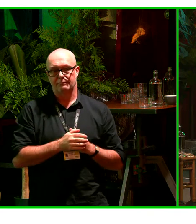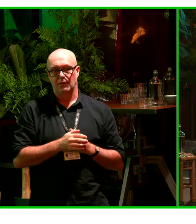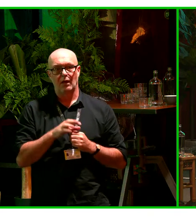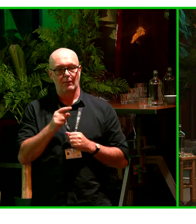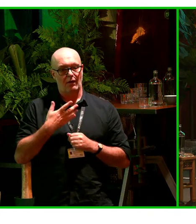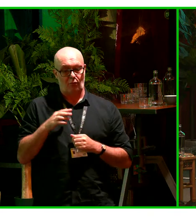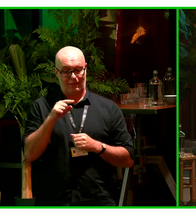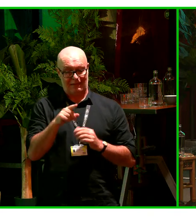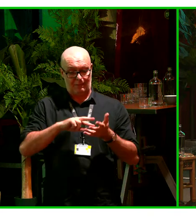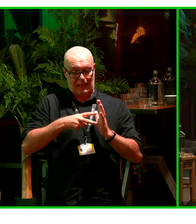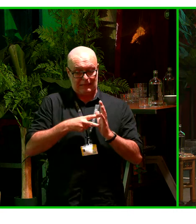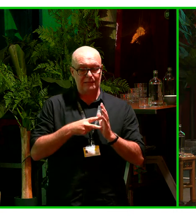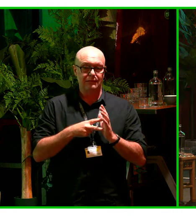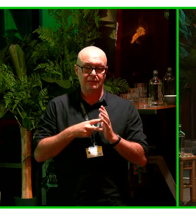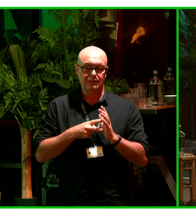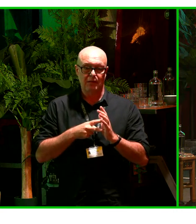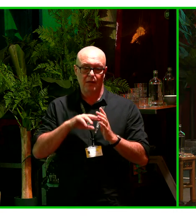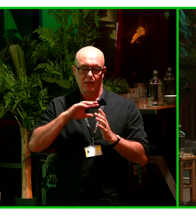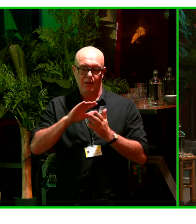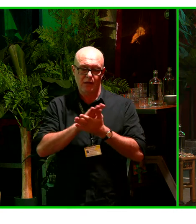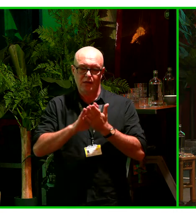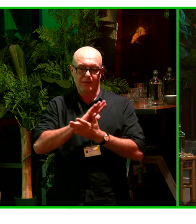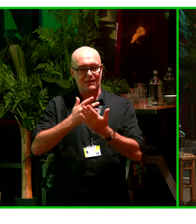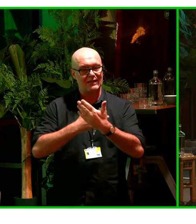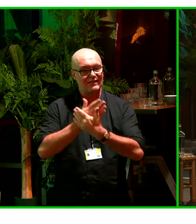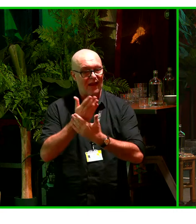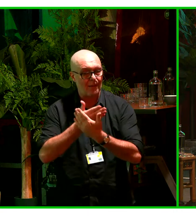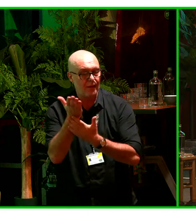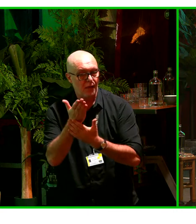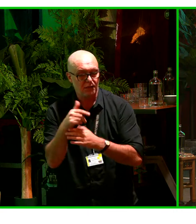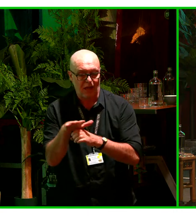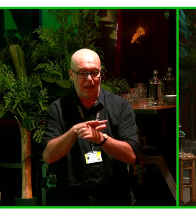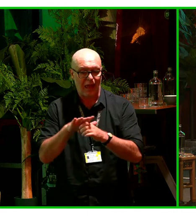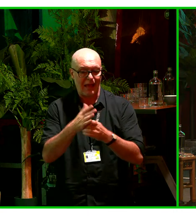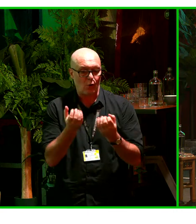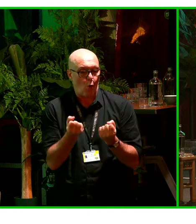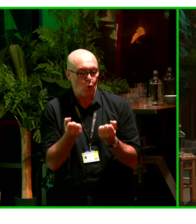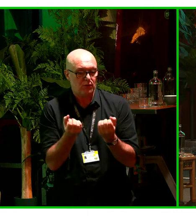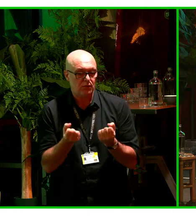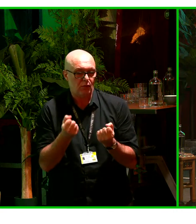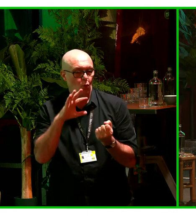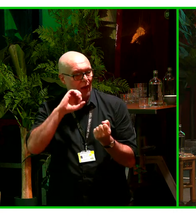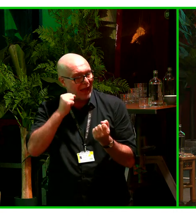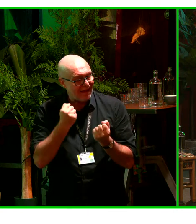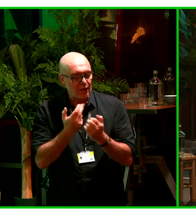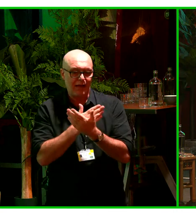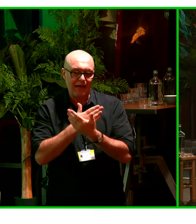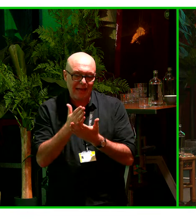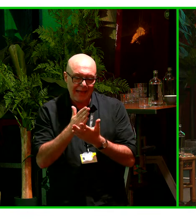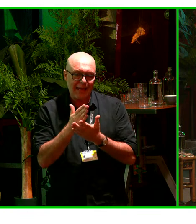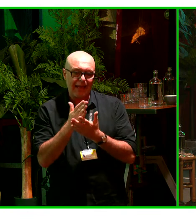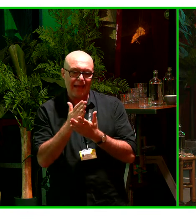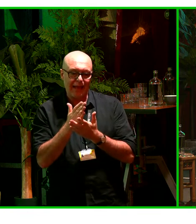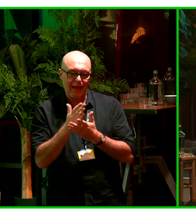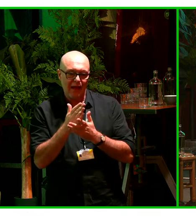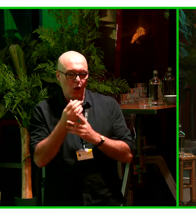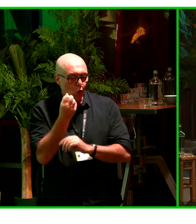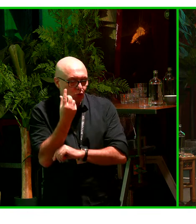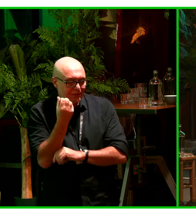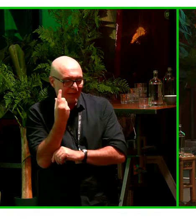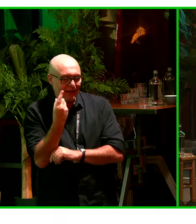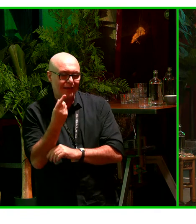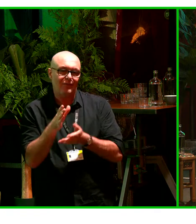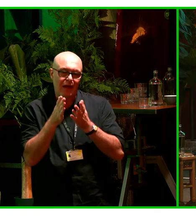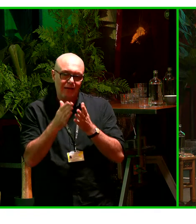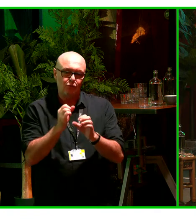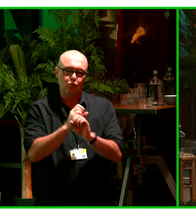from these plans, it will give developers and landowners a clearer view of what needs to happen with their estate and what is possible on